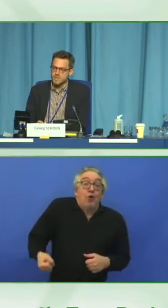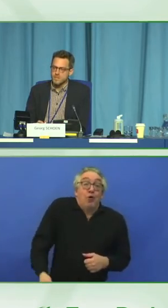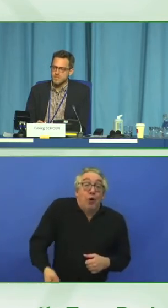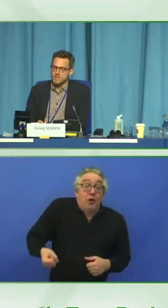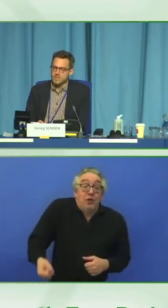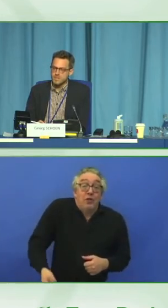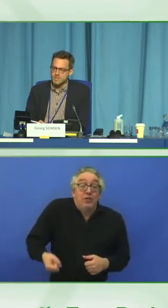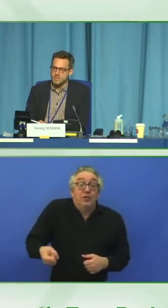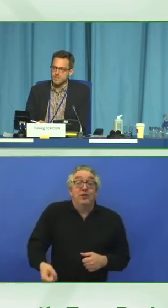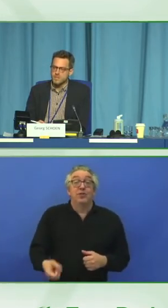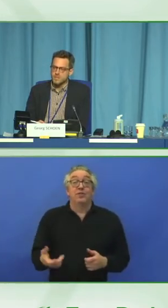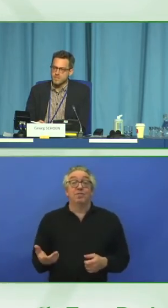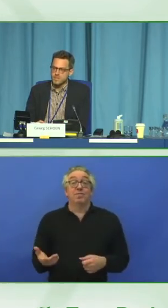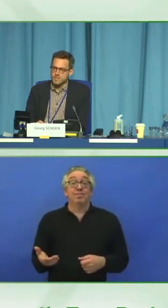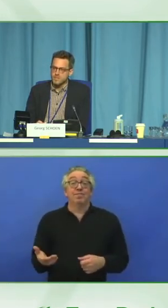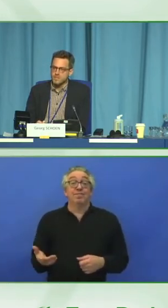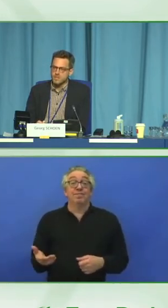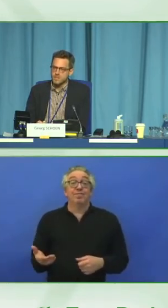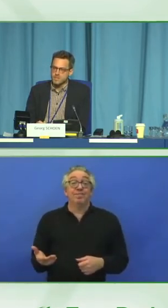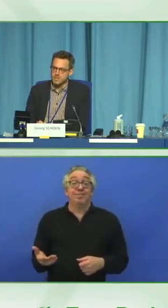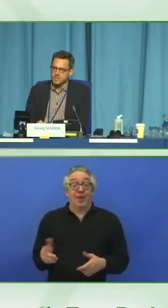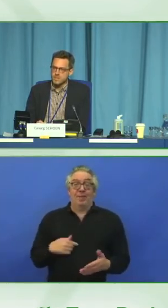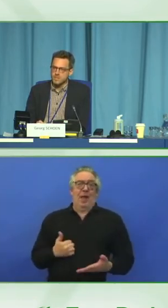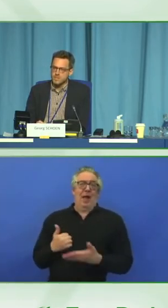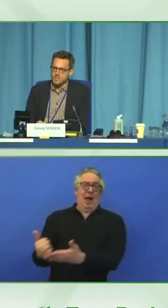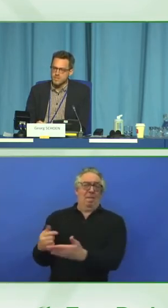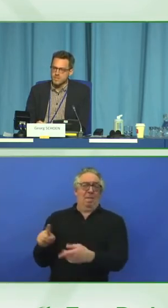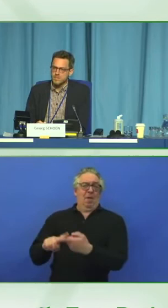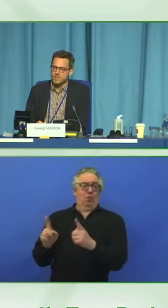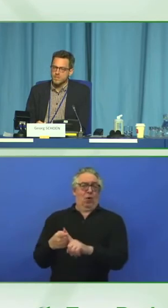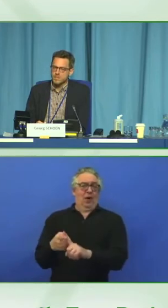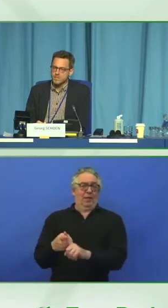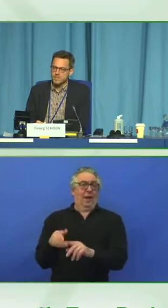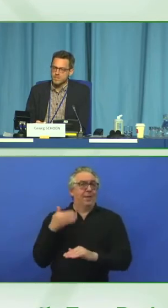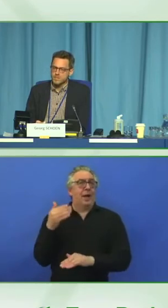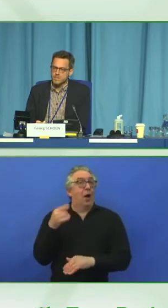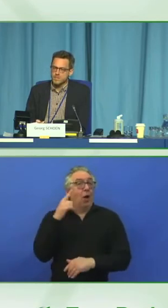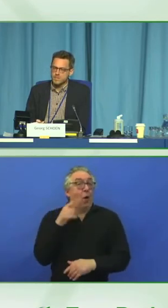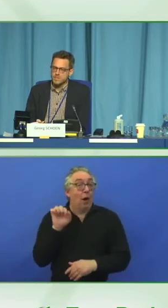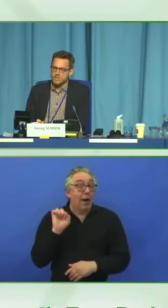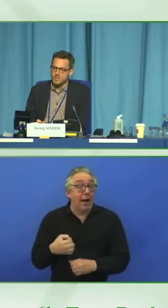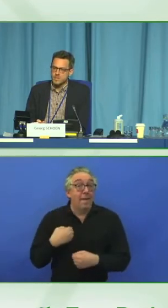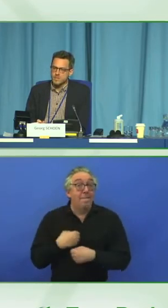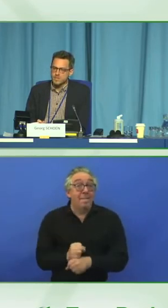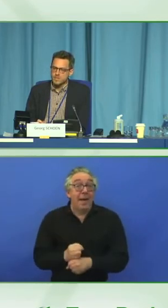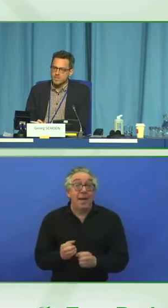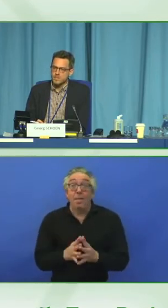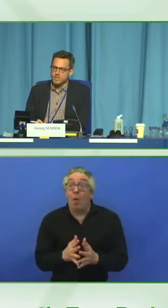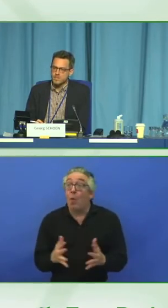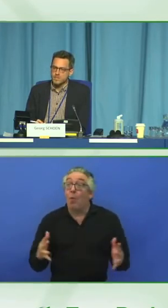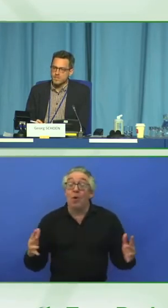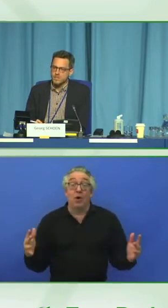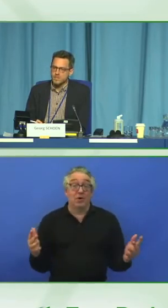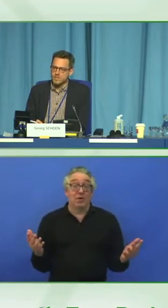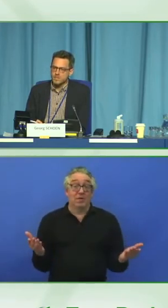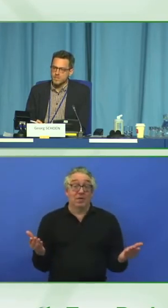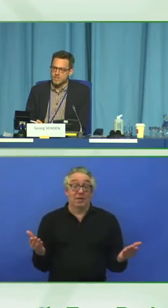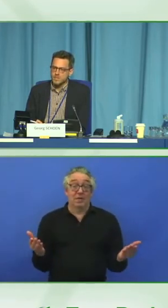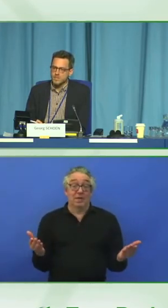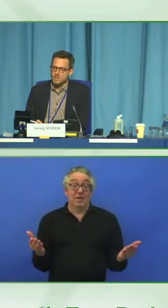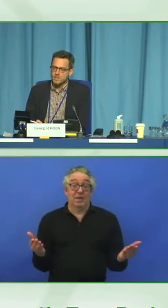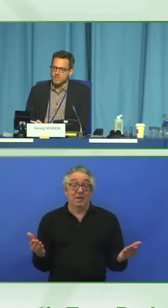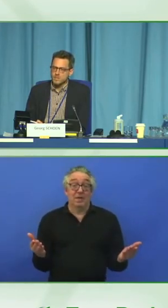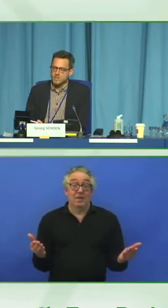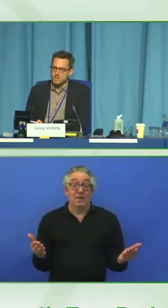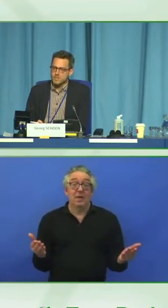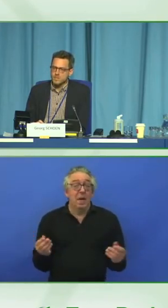user, and is a great help to anybody who's been using crutches for a long period of time. A lot of these are